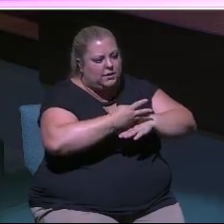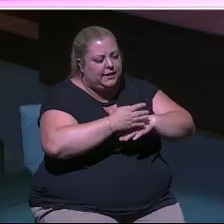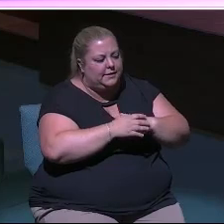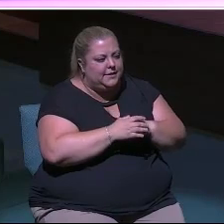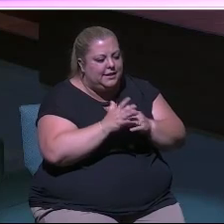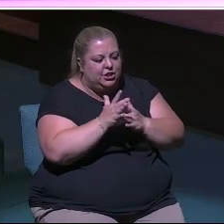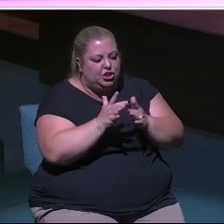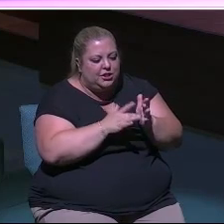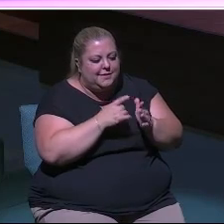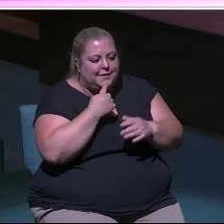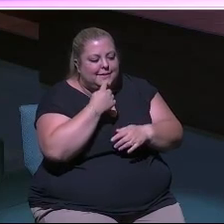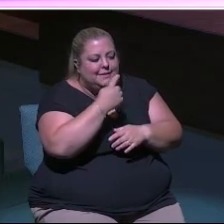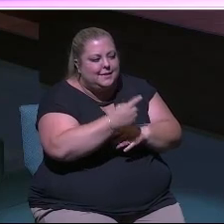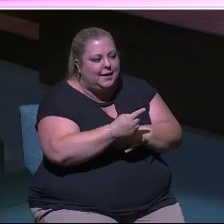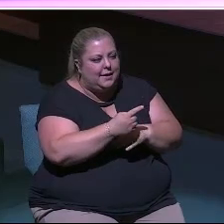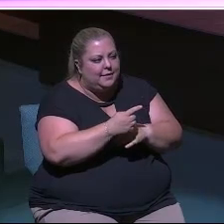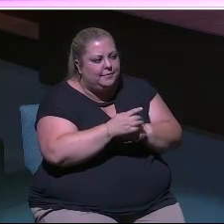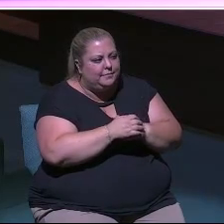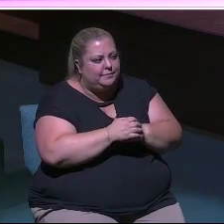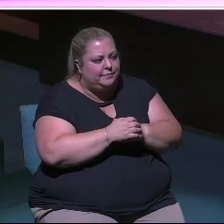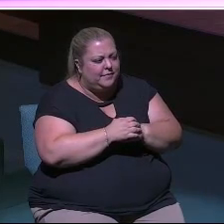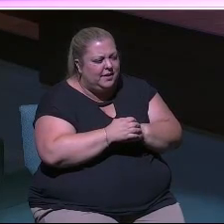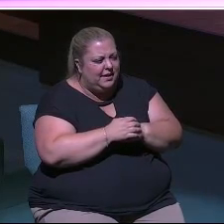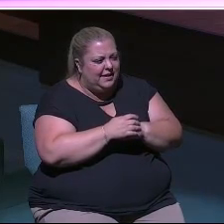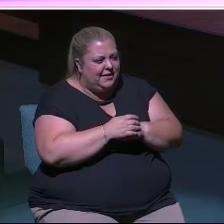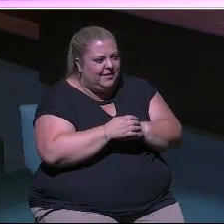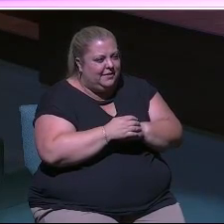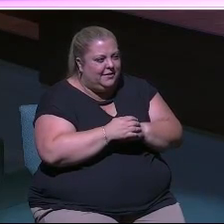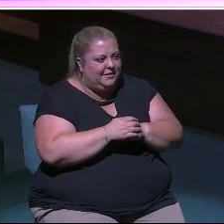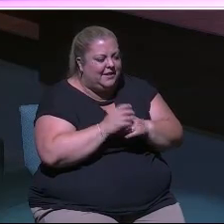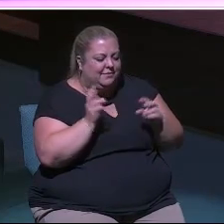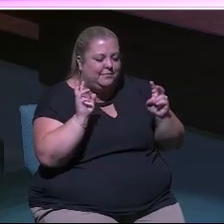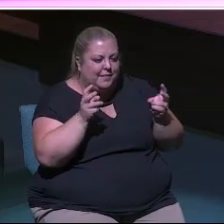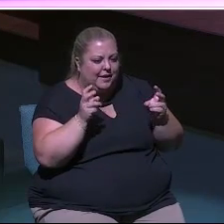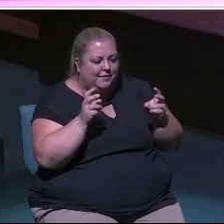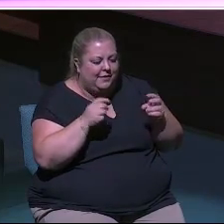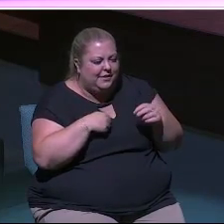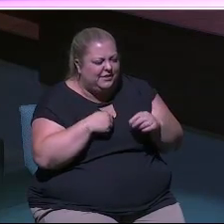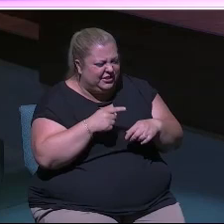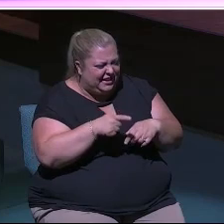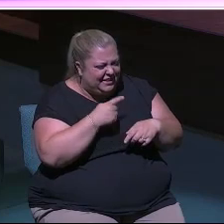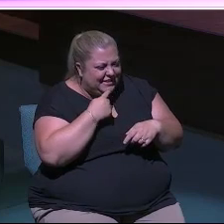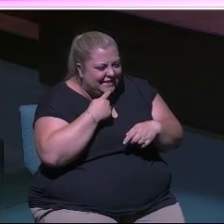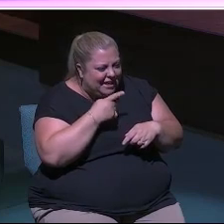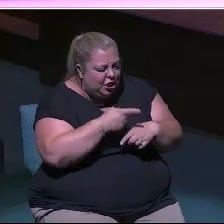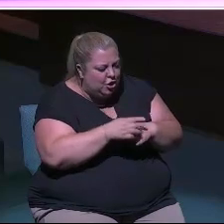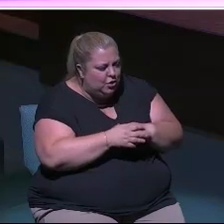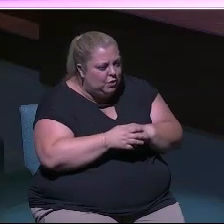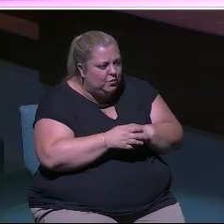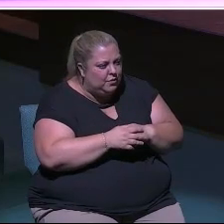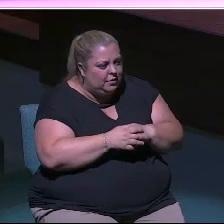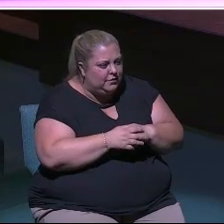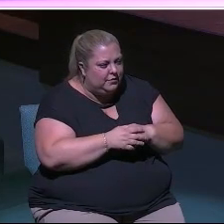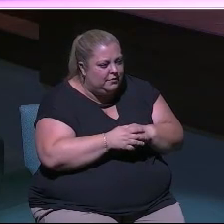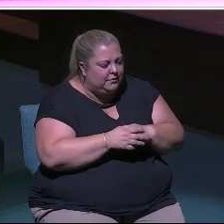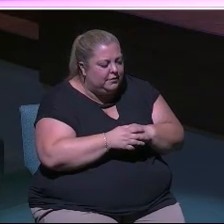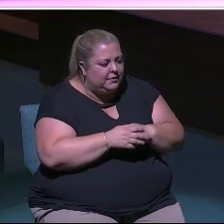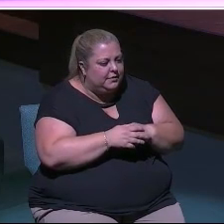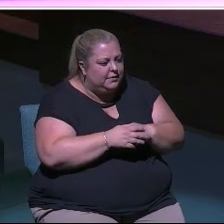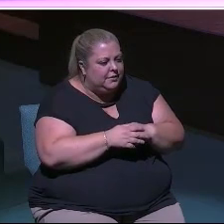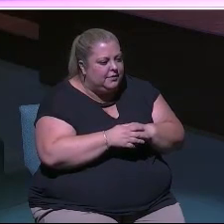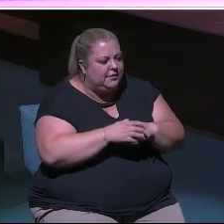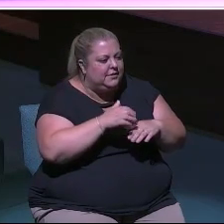her, didn't I just say to you, now that's paraphrase, didn't I just tell you, said not I unto